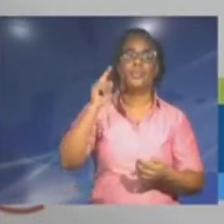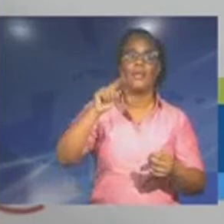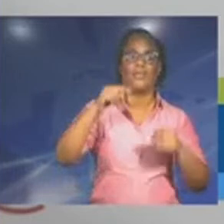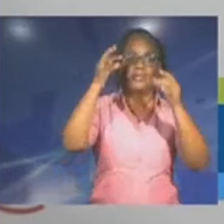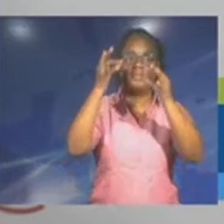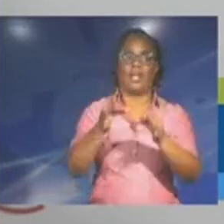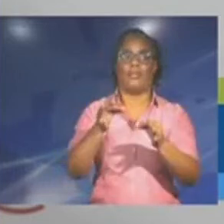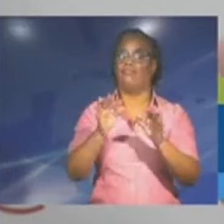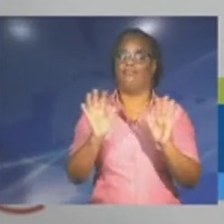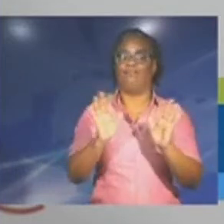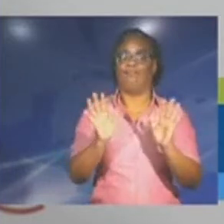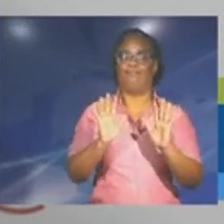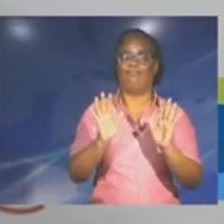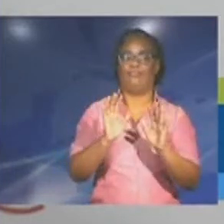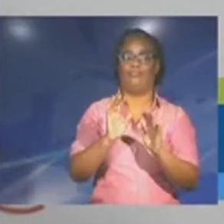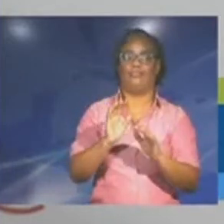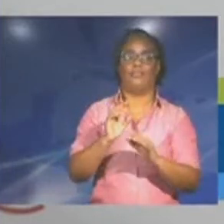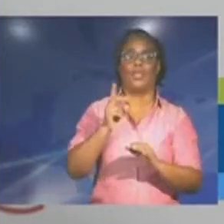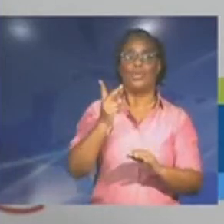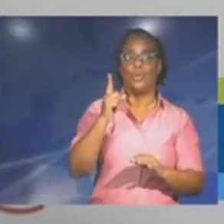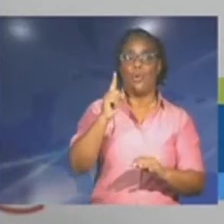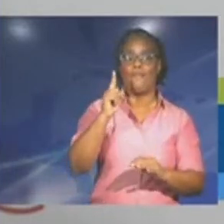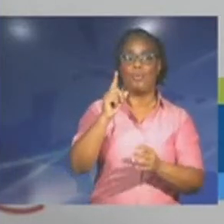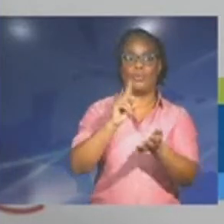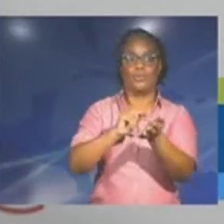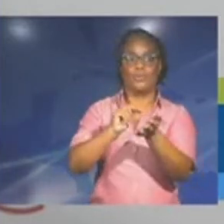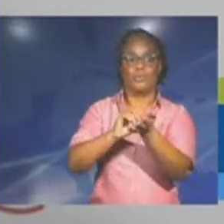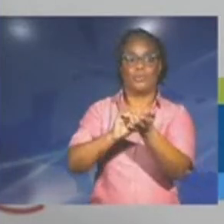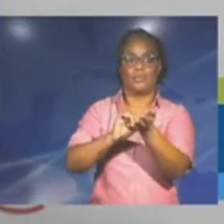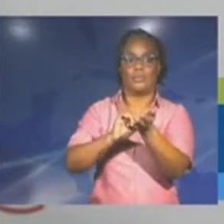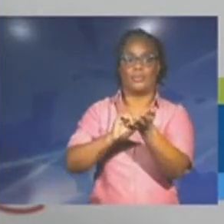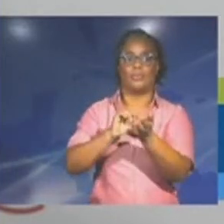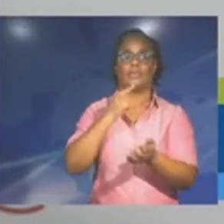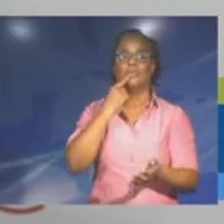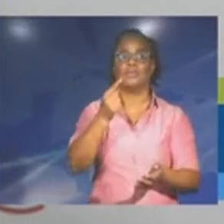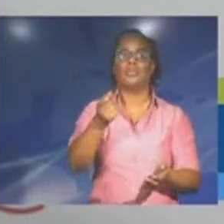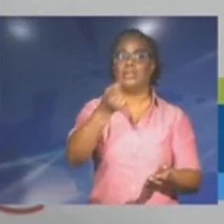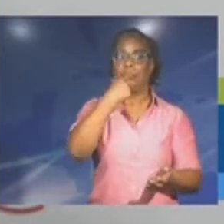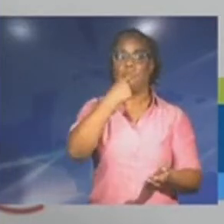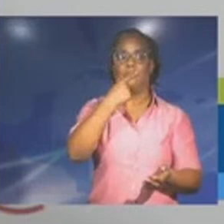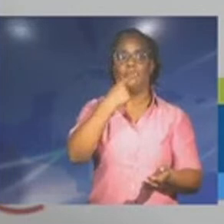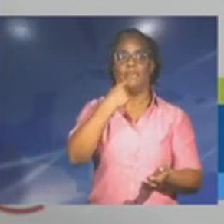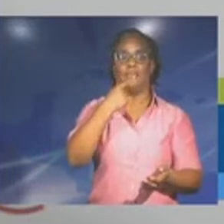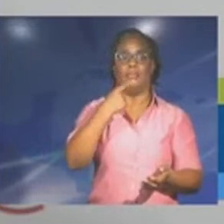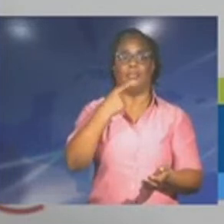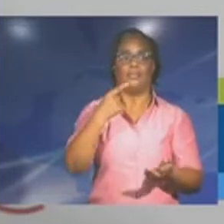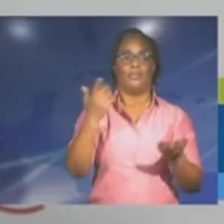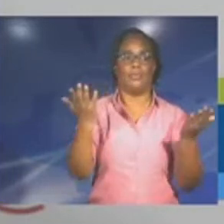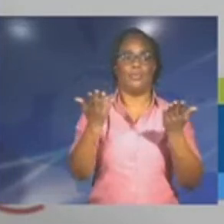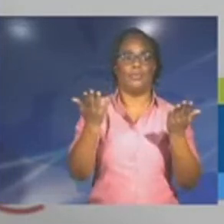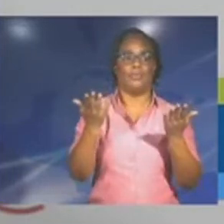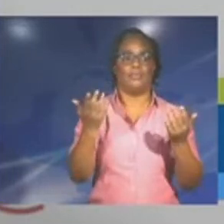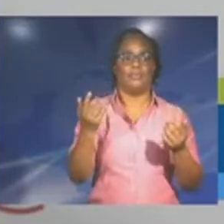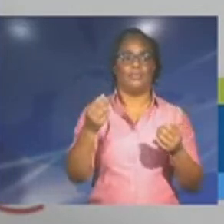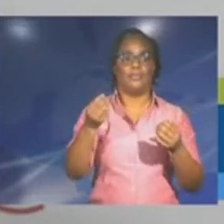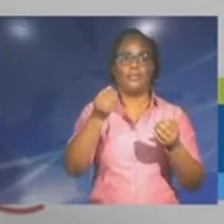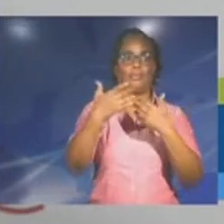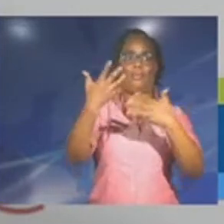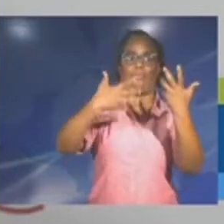B. This drug, so we are, and this can only be done by standardized